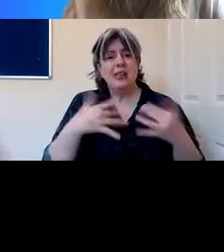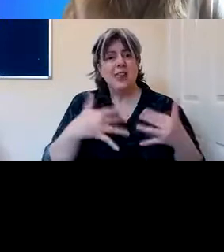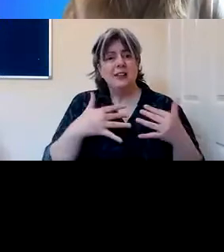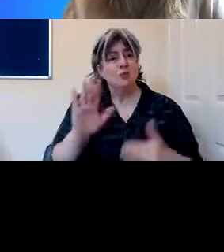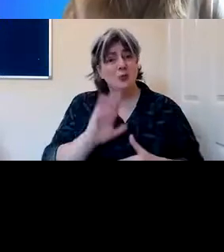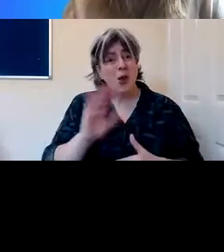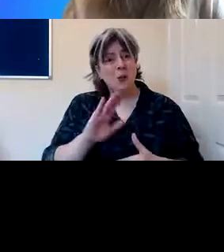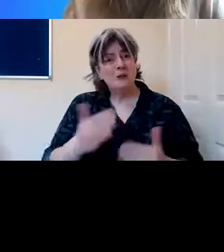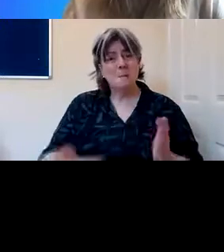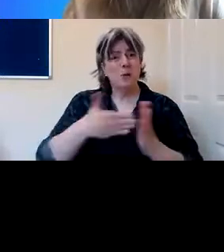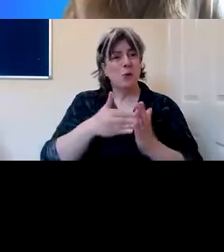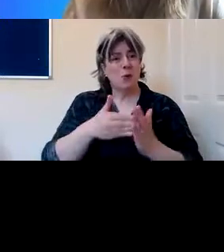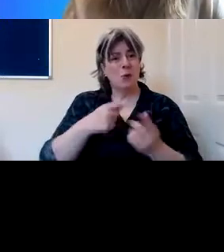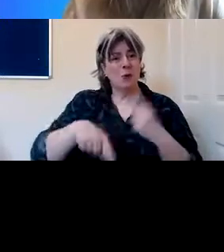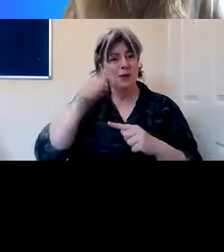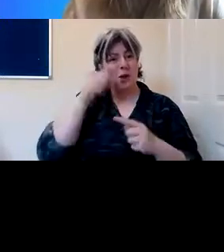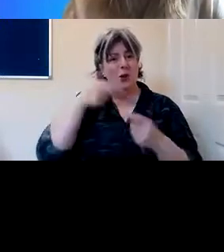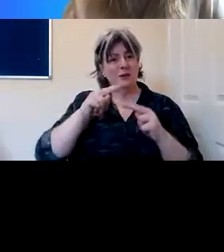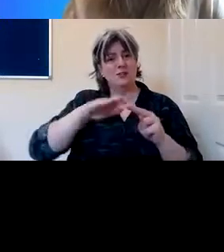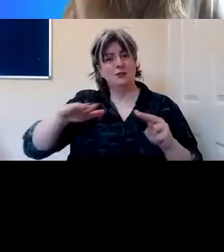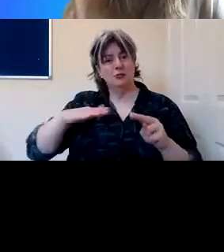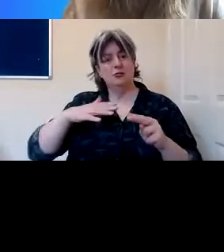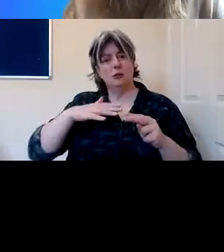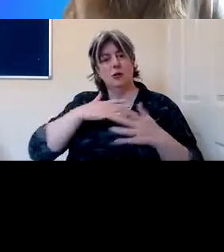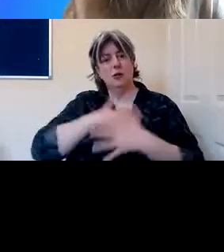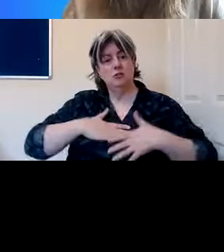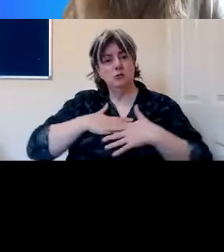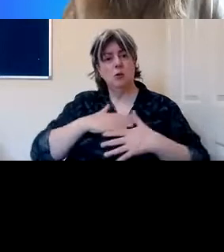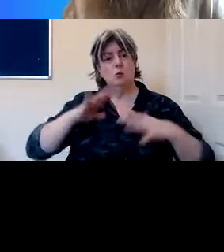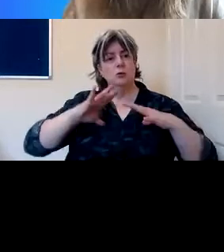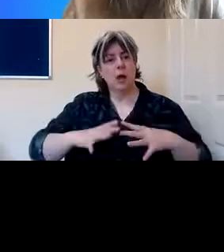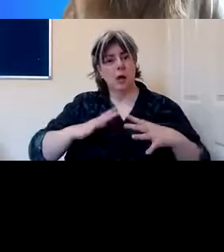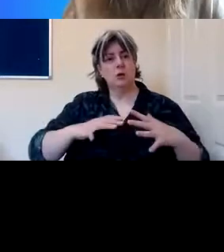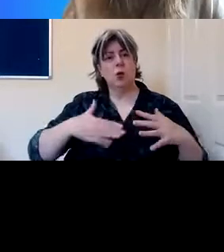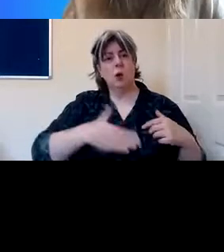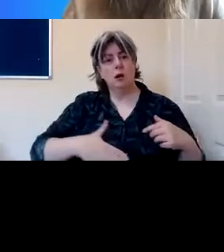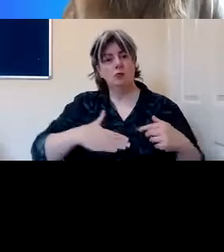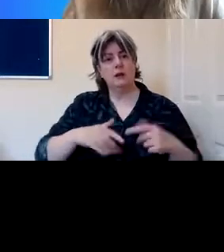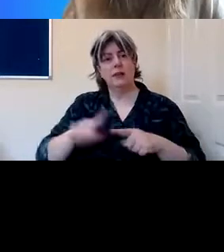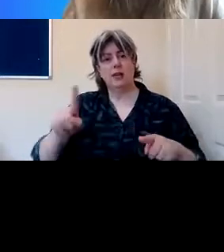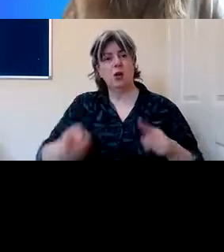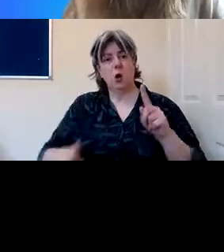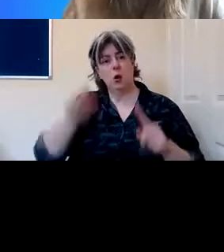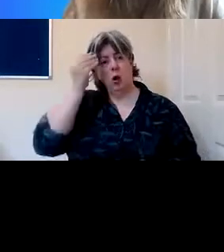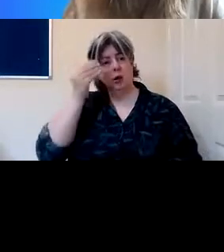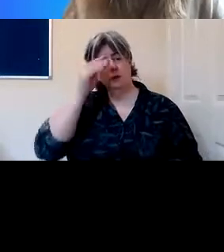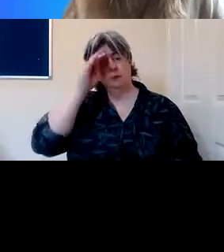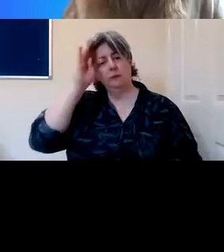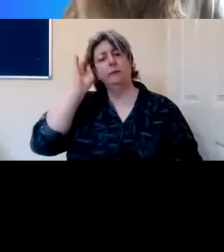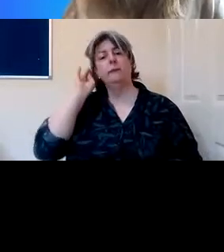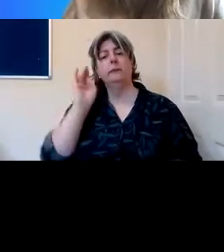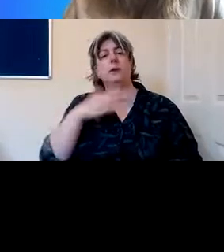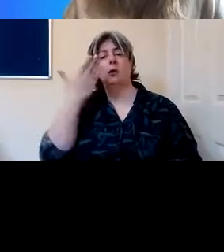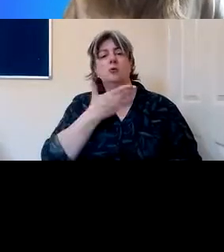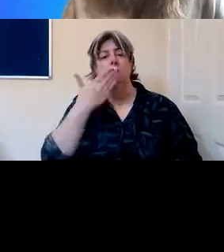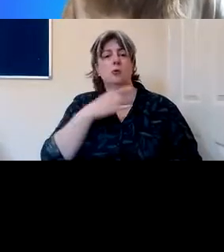we, that if children are distressed, or if they're tired, or if they're hungry, they can't learn. So schools have obviously got a